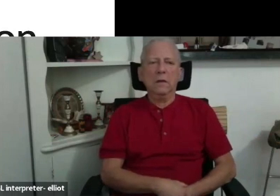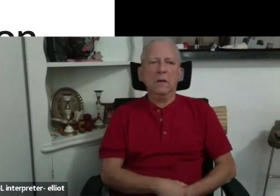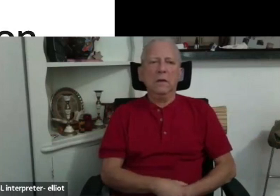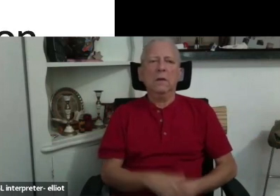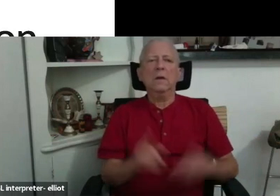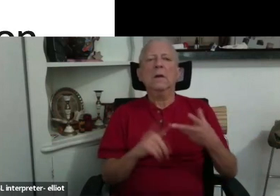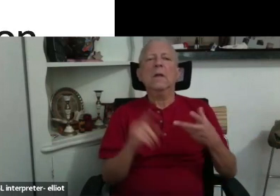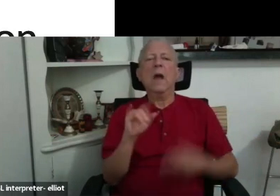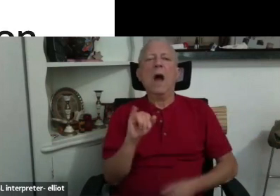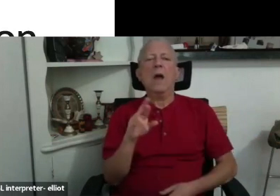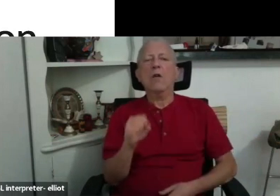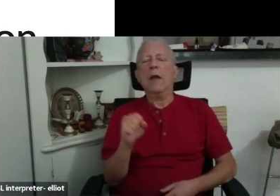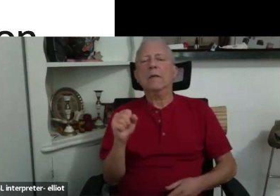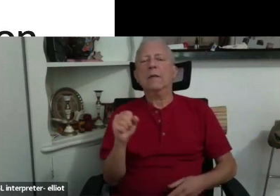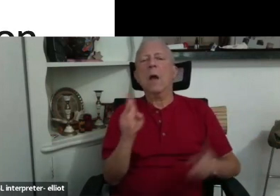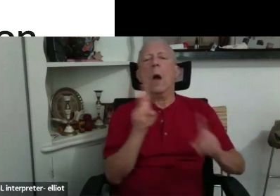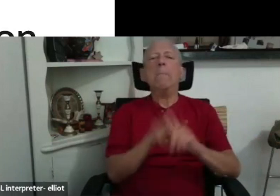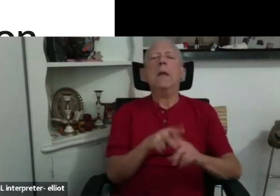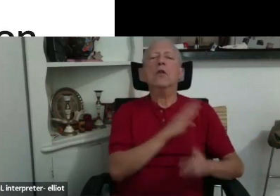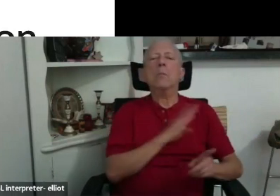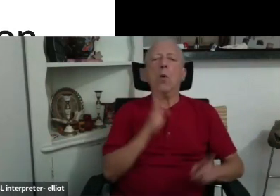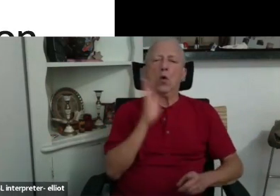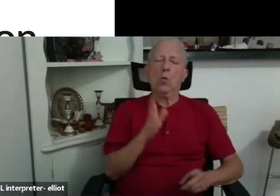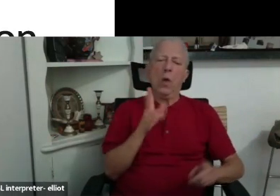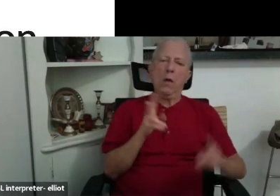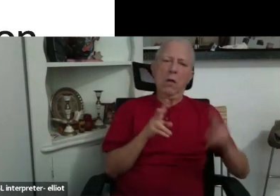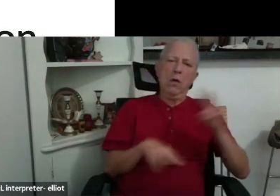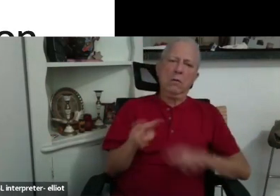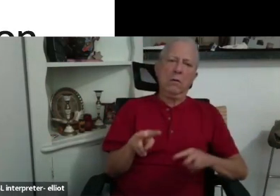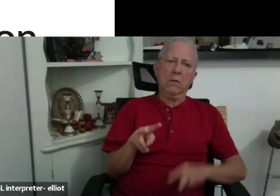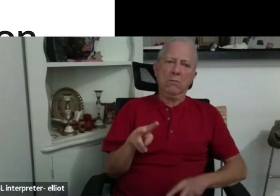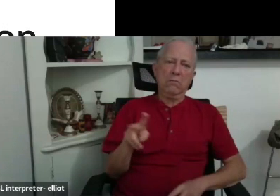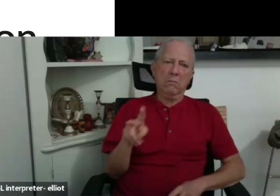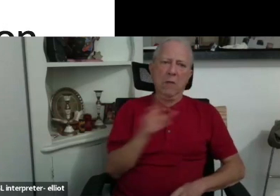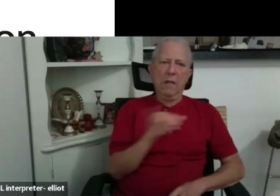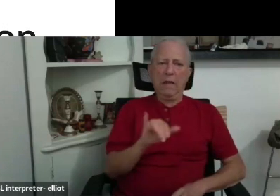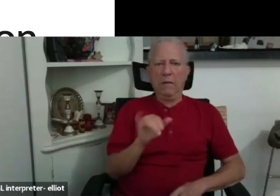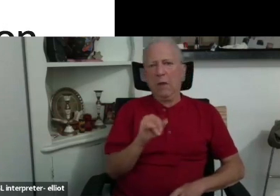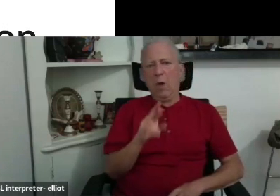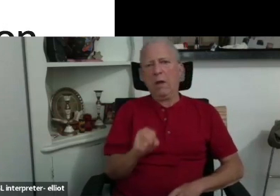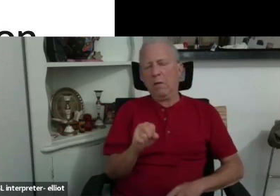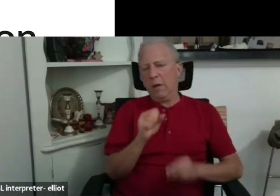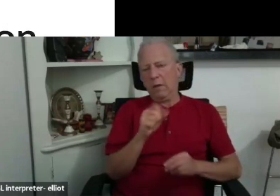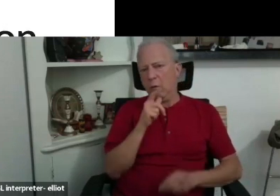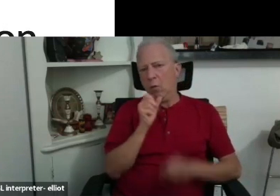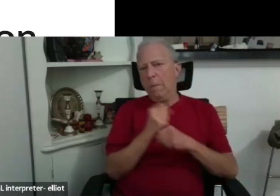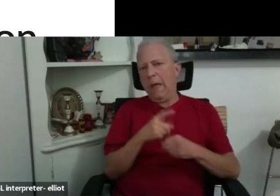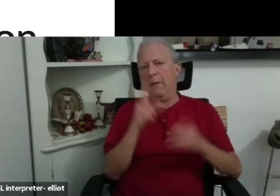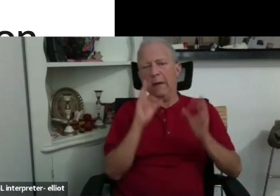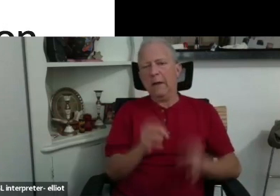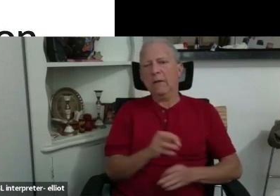The IRS Appeals Board will treat the designation as if it was the IRS that made that